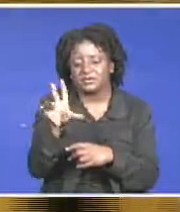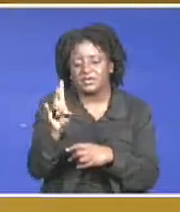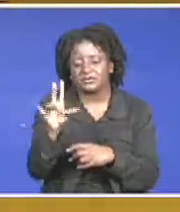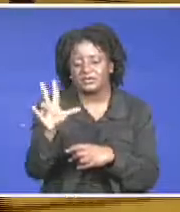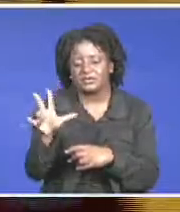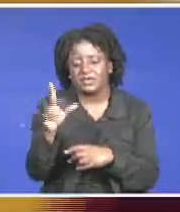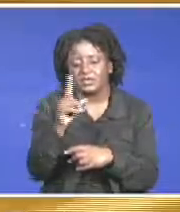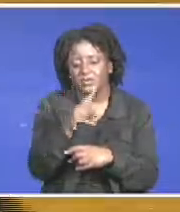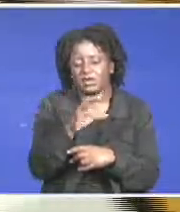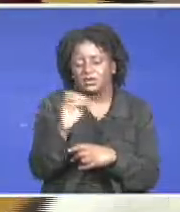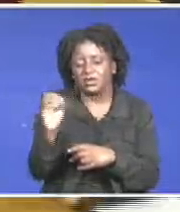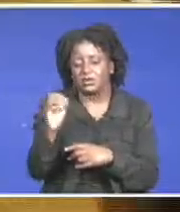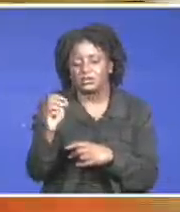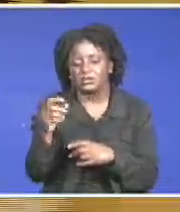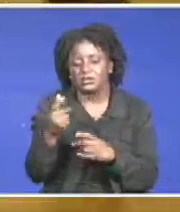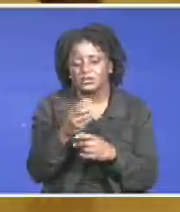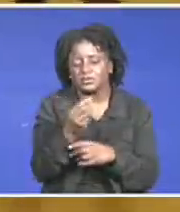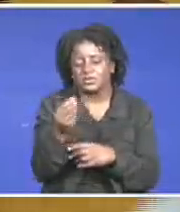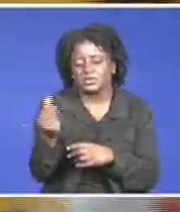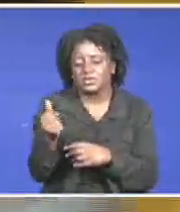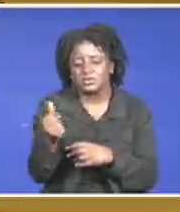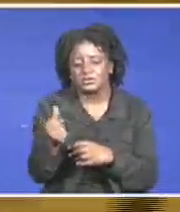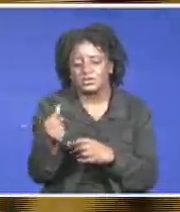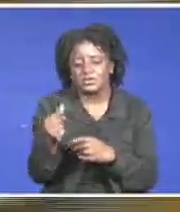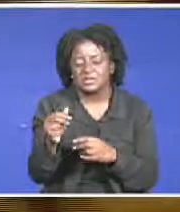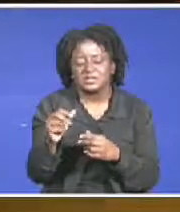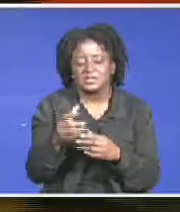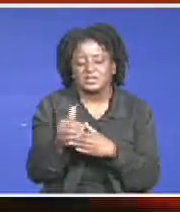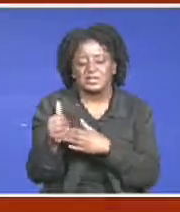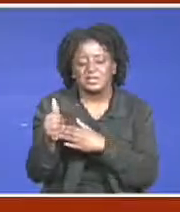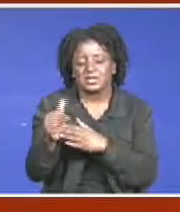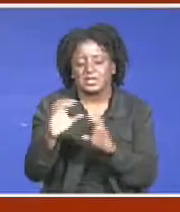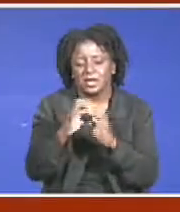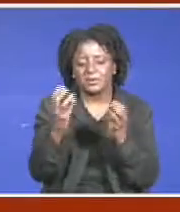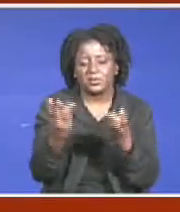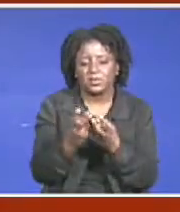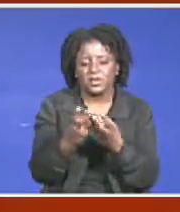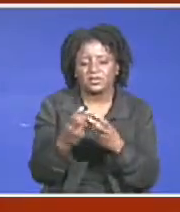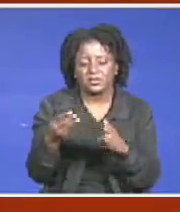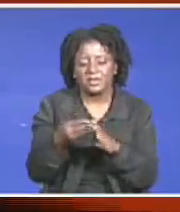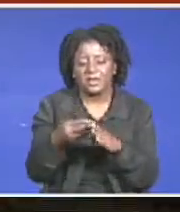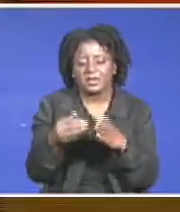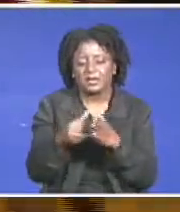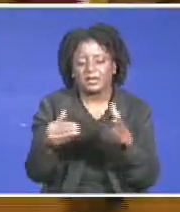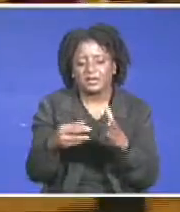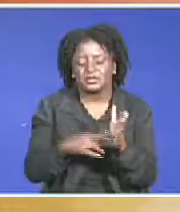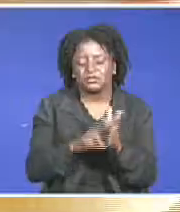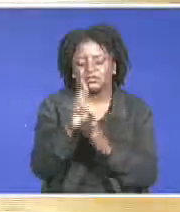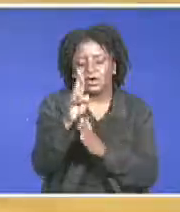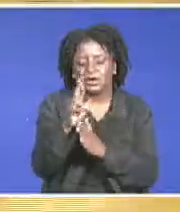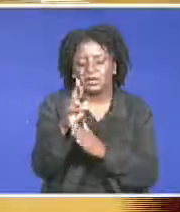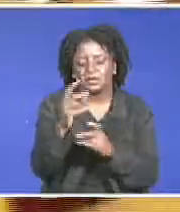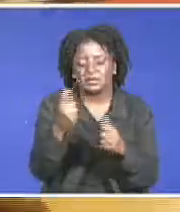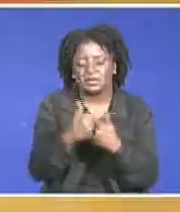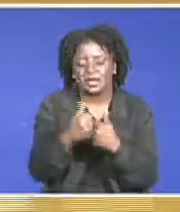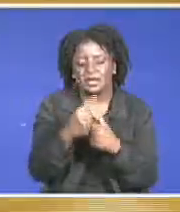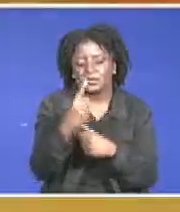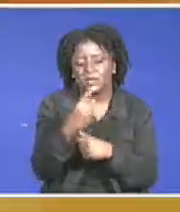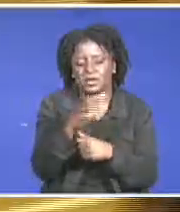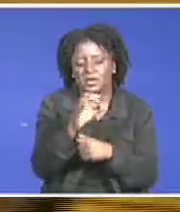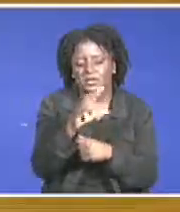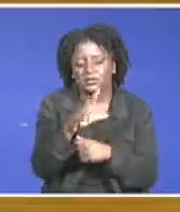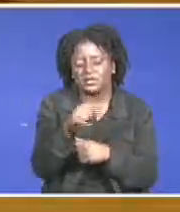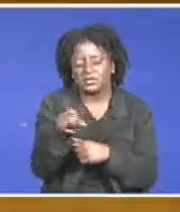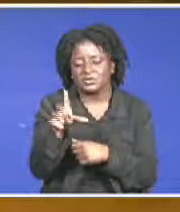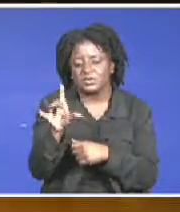for Division 1, the Commonwealth Bank Giants still undefeated. They took Game 1 from the Rockets 93-83. Game 2 in both